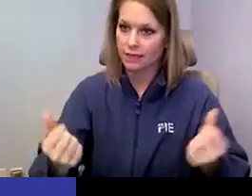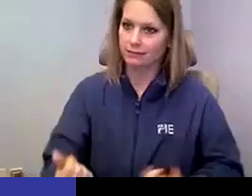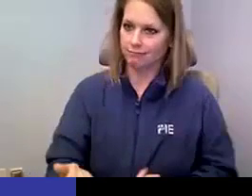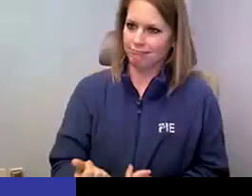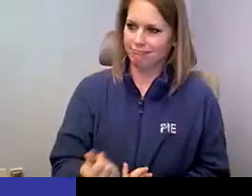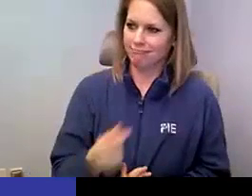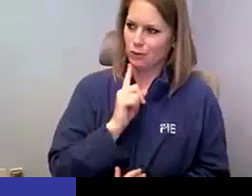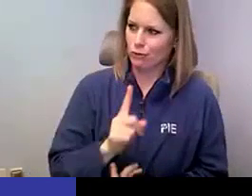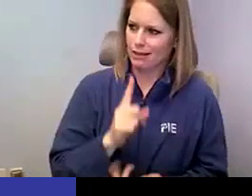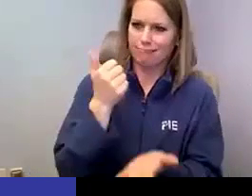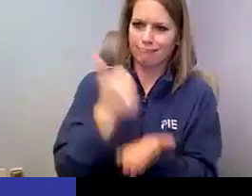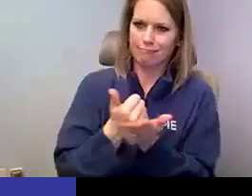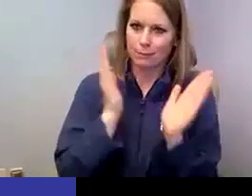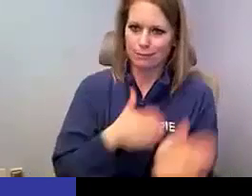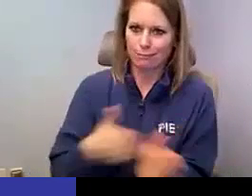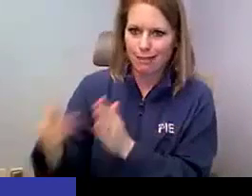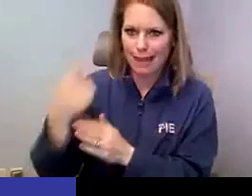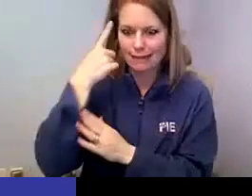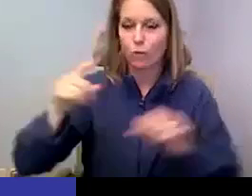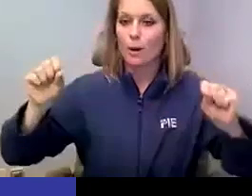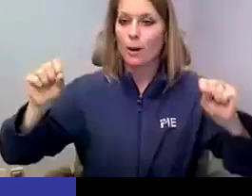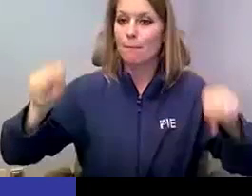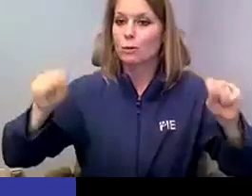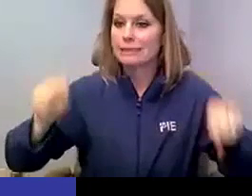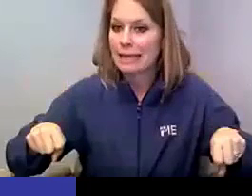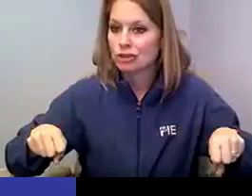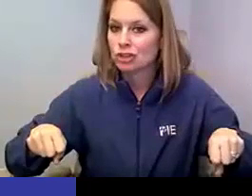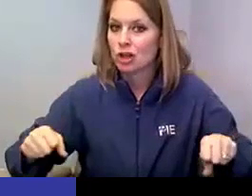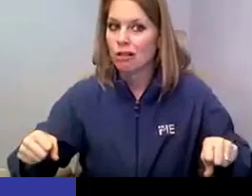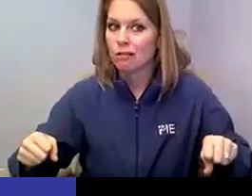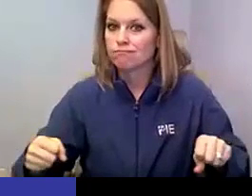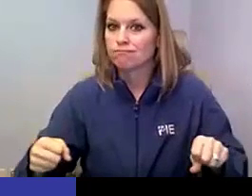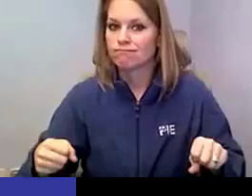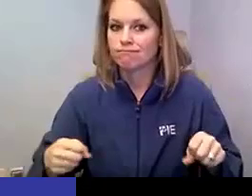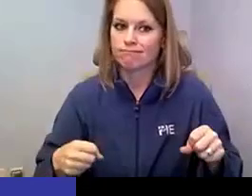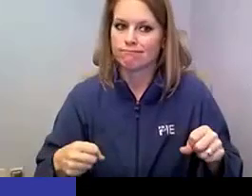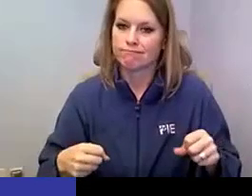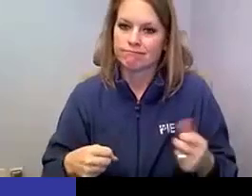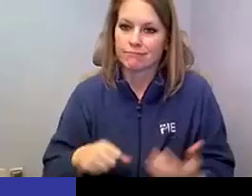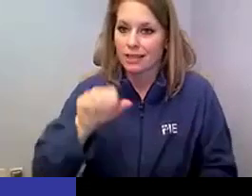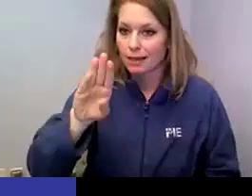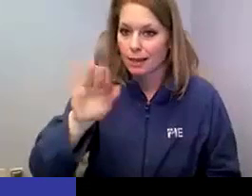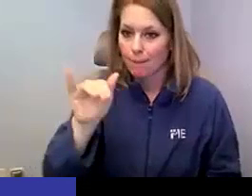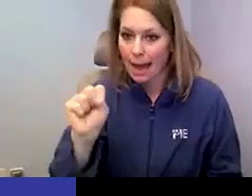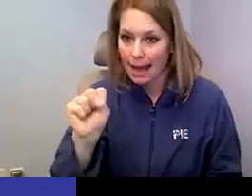potential bias that might come up during the decision-making process.